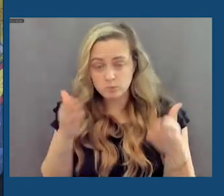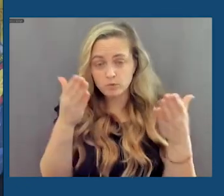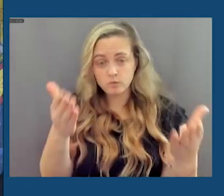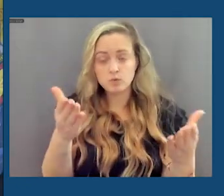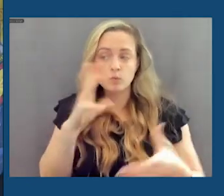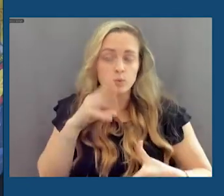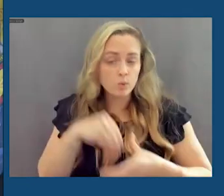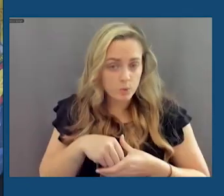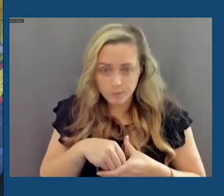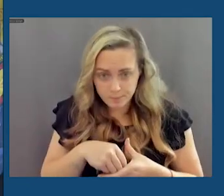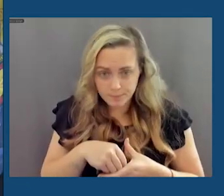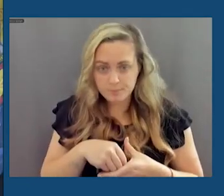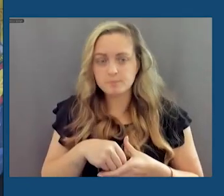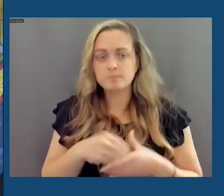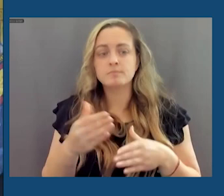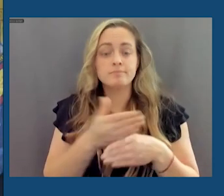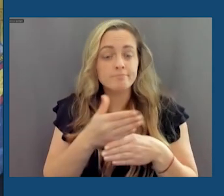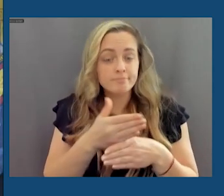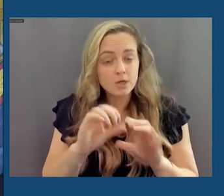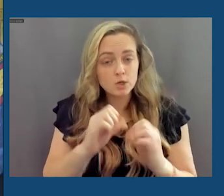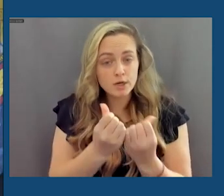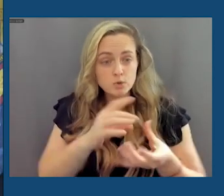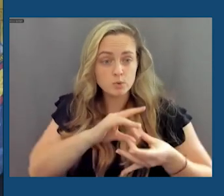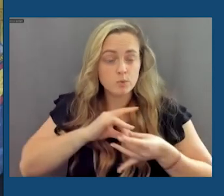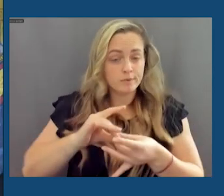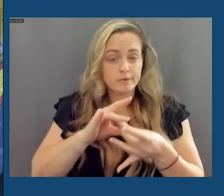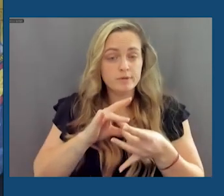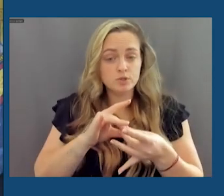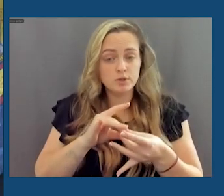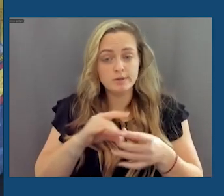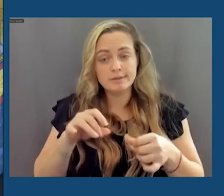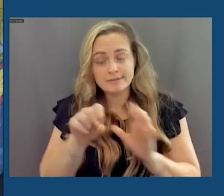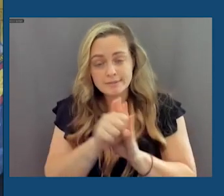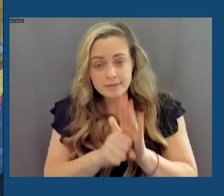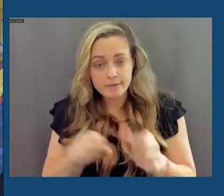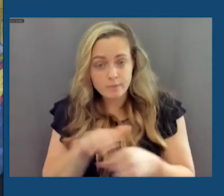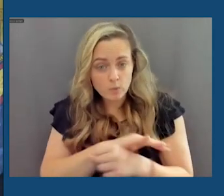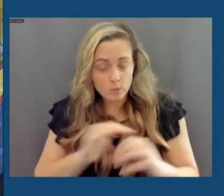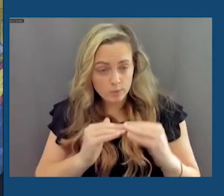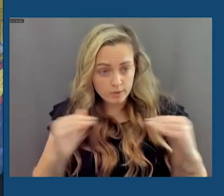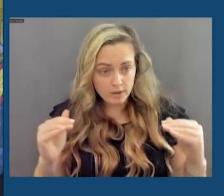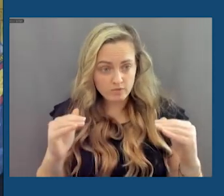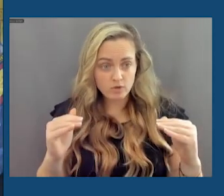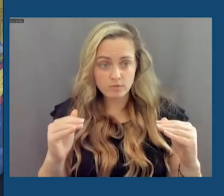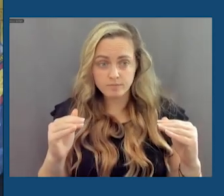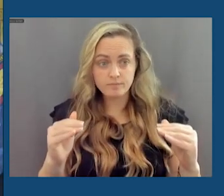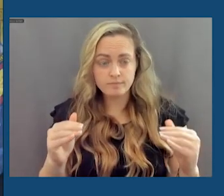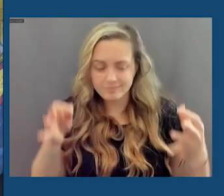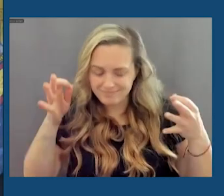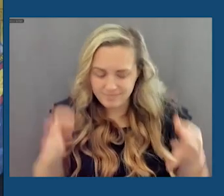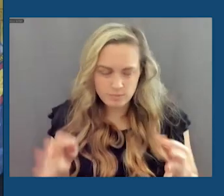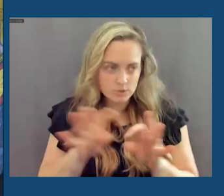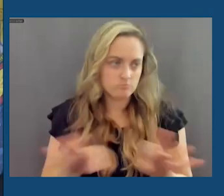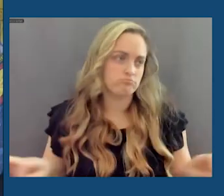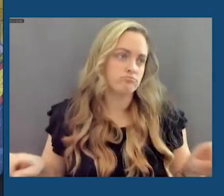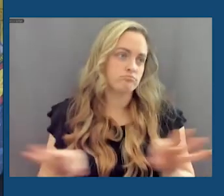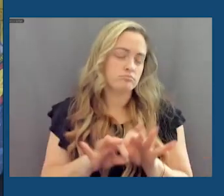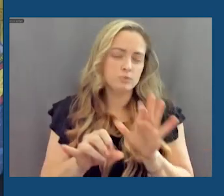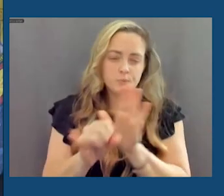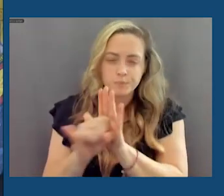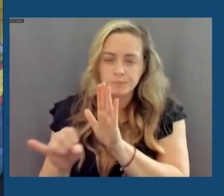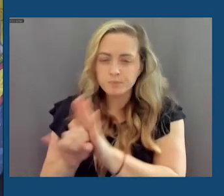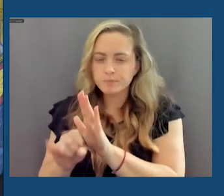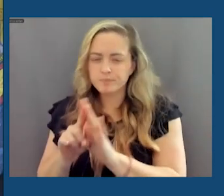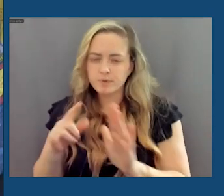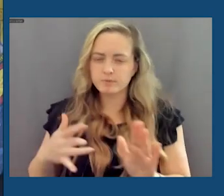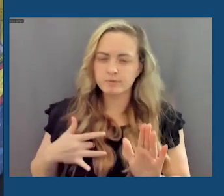include interagency coordination at the state and local level and related funding, which is absolutely critical to identify emerging trends